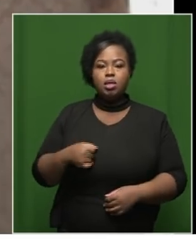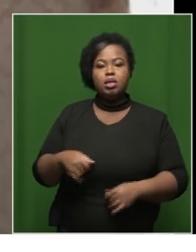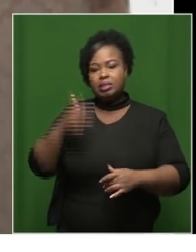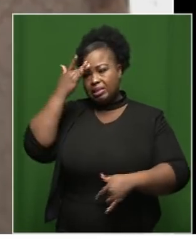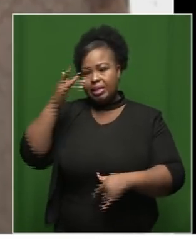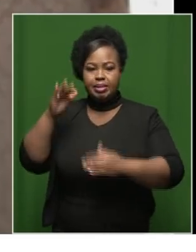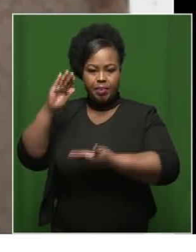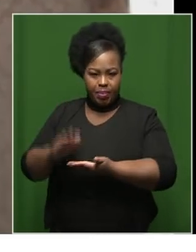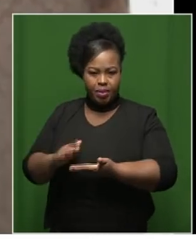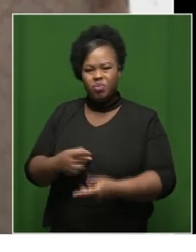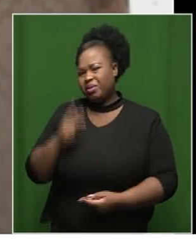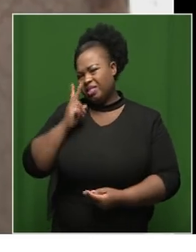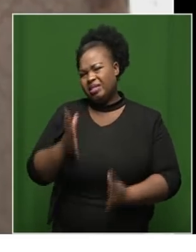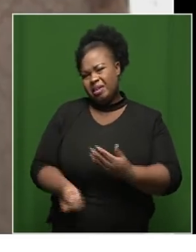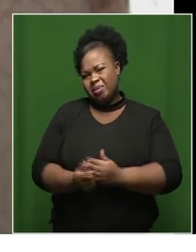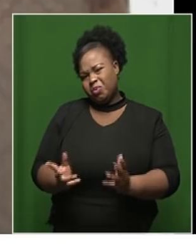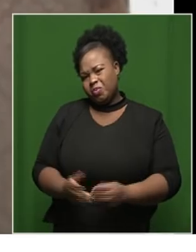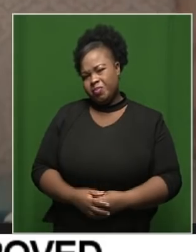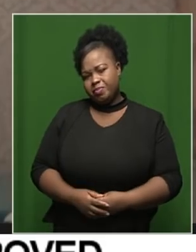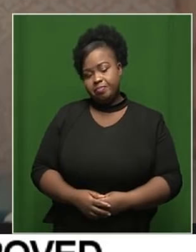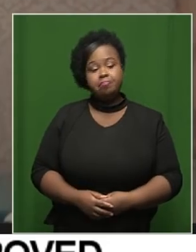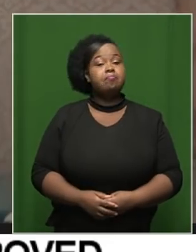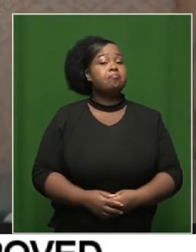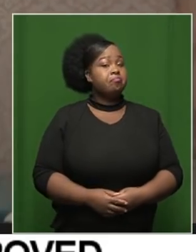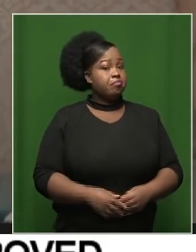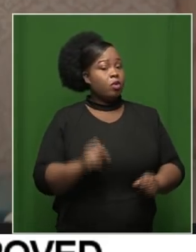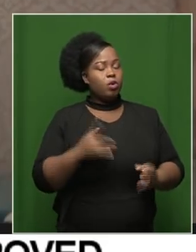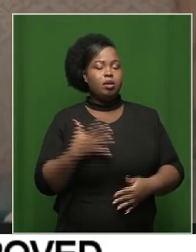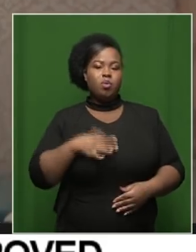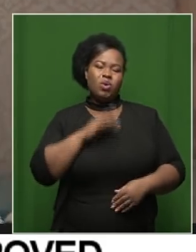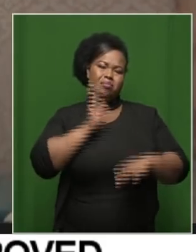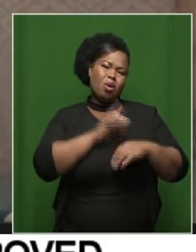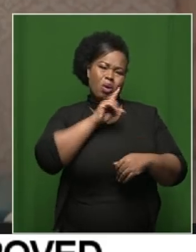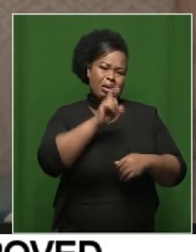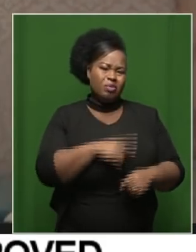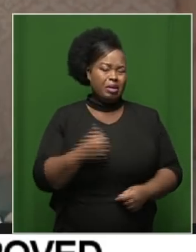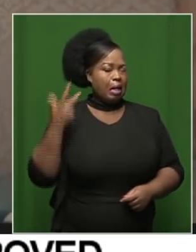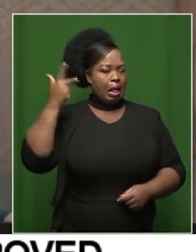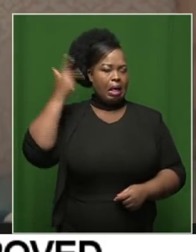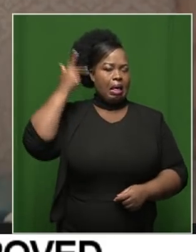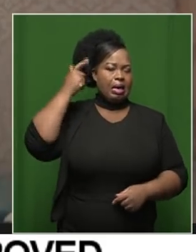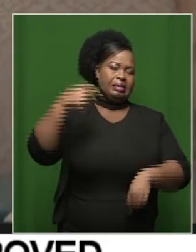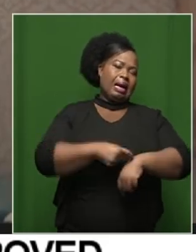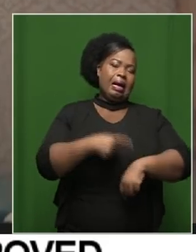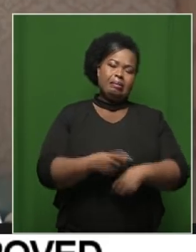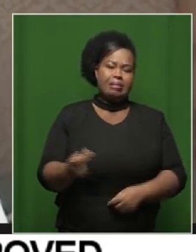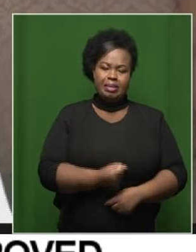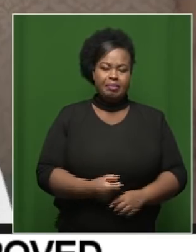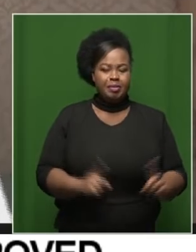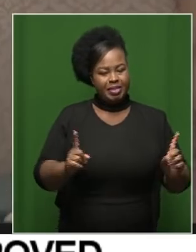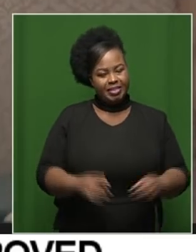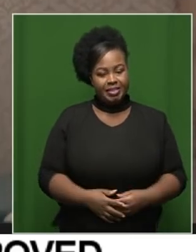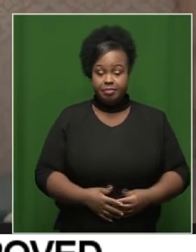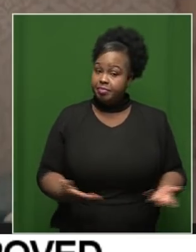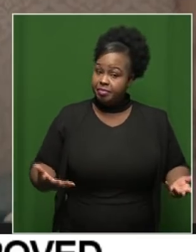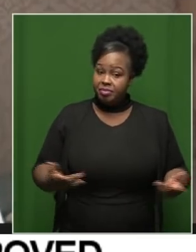the kind of things we're seeing. Okay, all right. I wanted to ask you more questions, but my producer's shouting at me. He says that we've just run out of time. But listen,